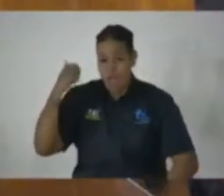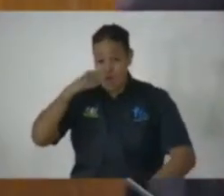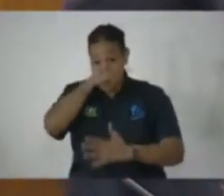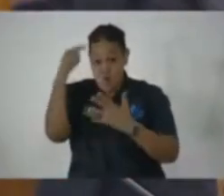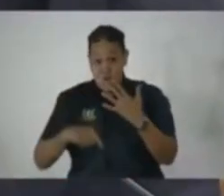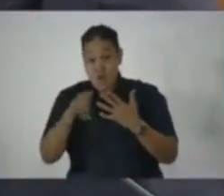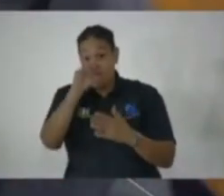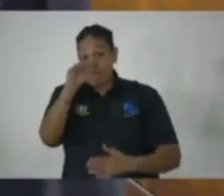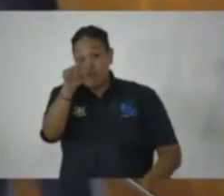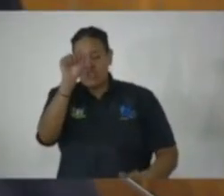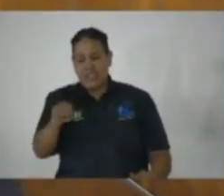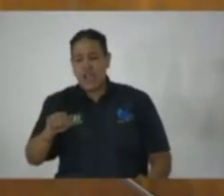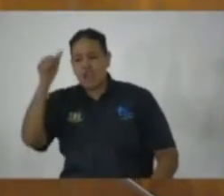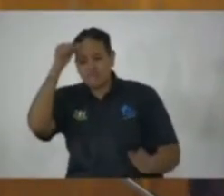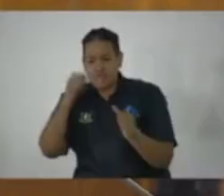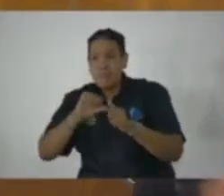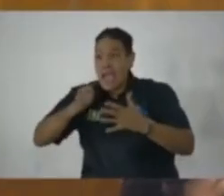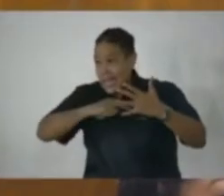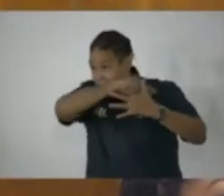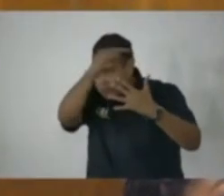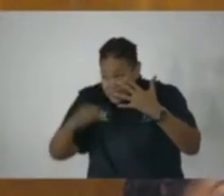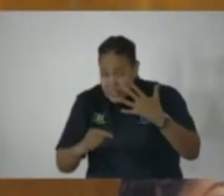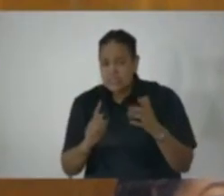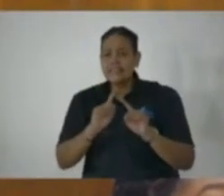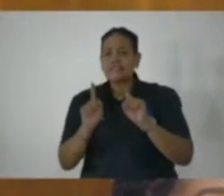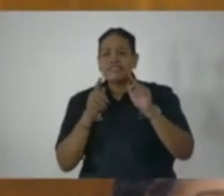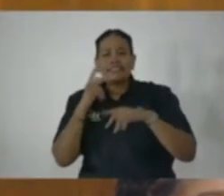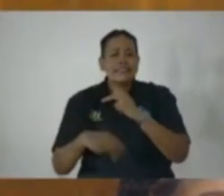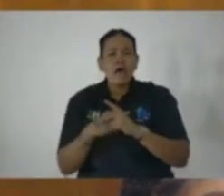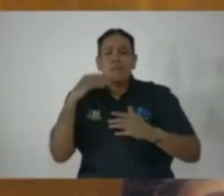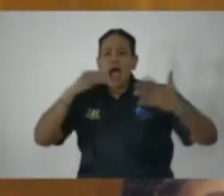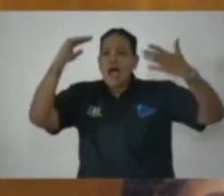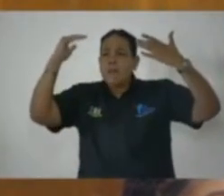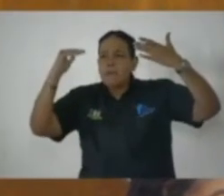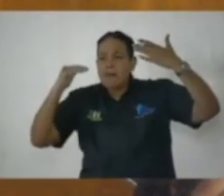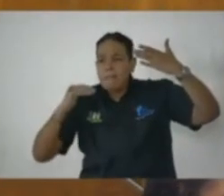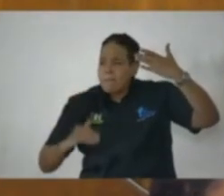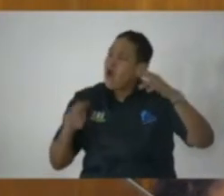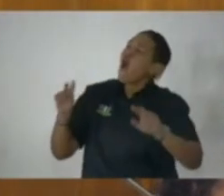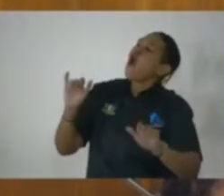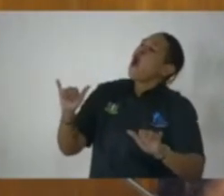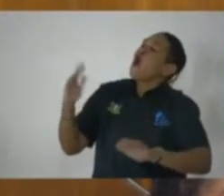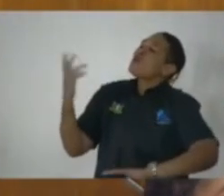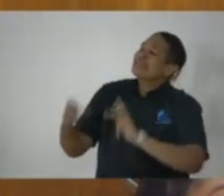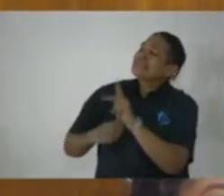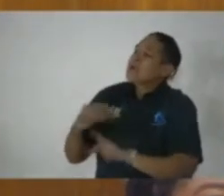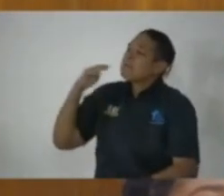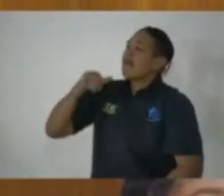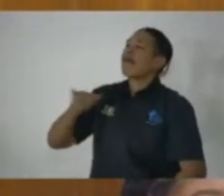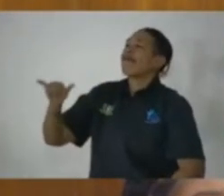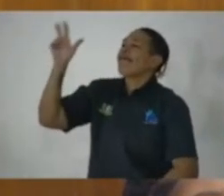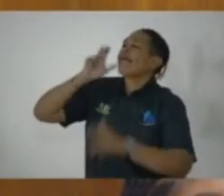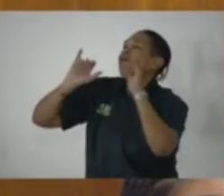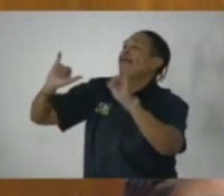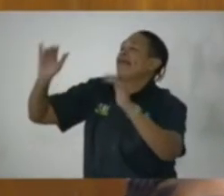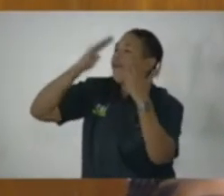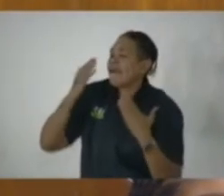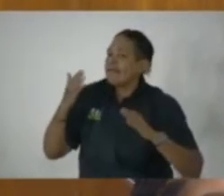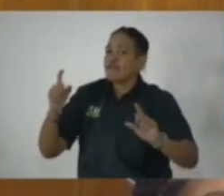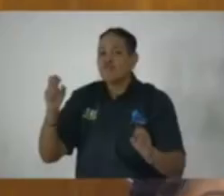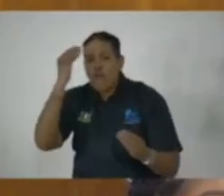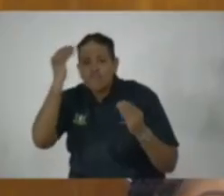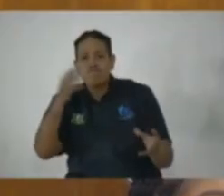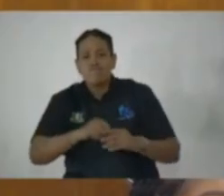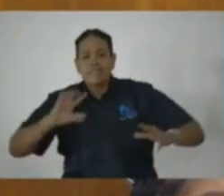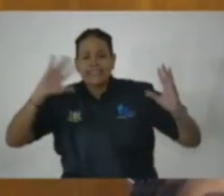as of Monday, you can use any of these analyses to tell what types of lies are being told to you or have been told in